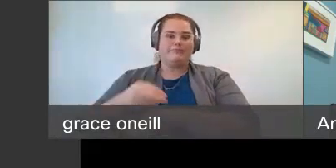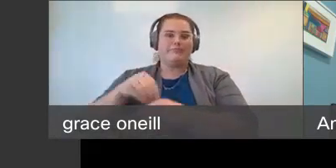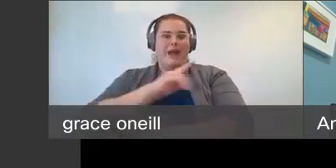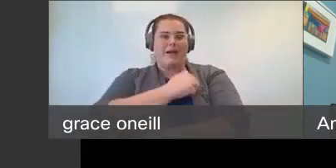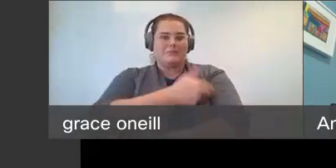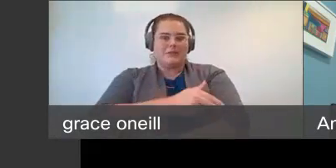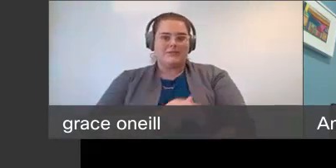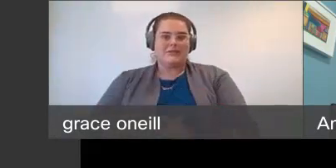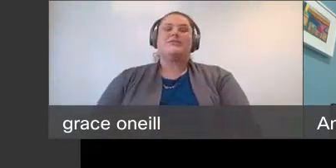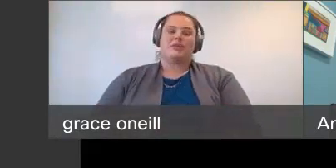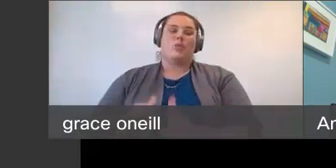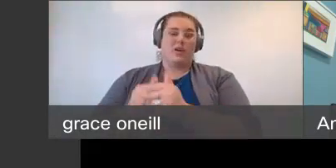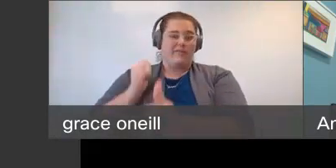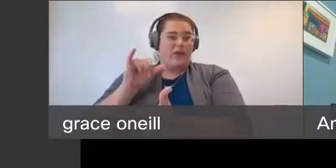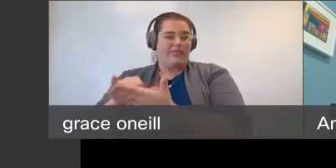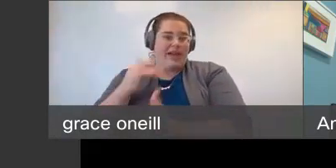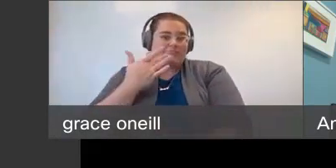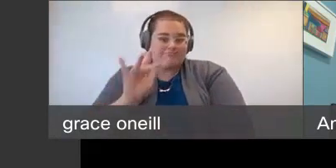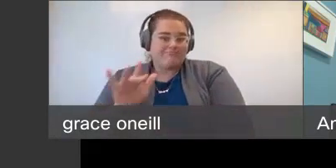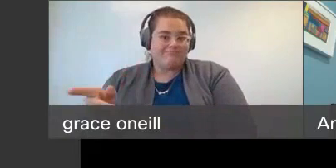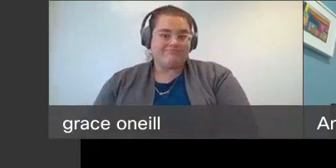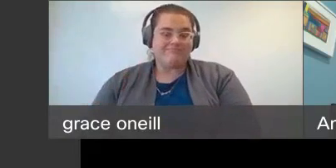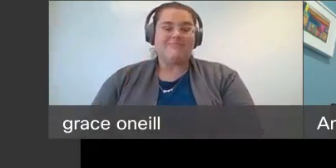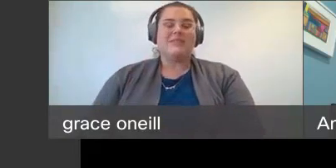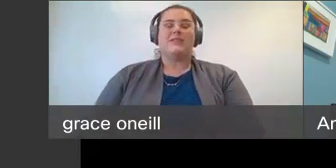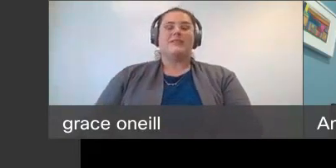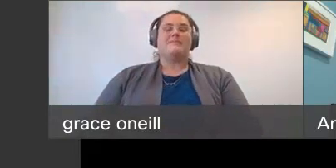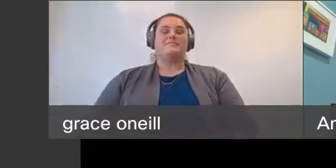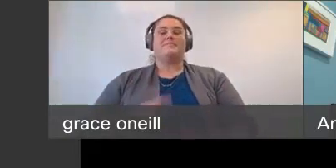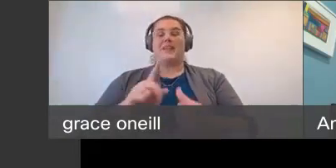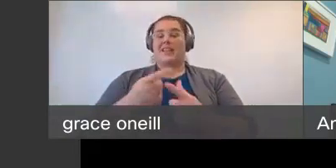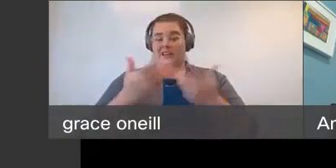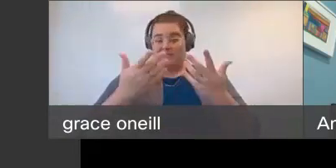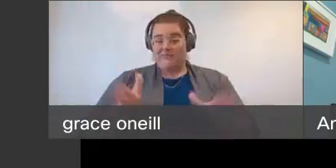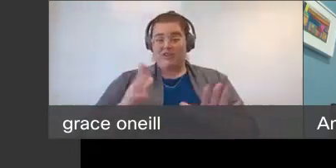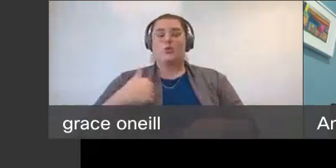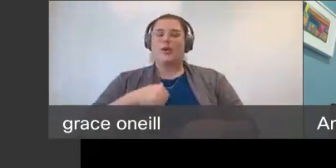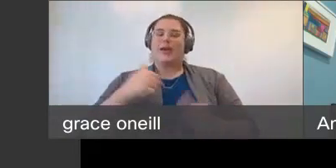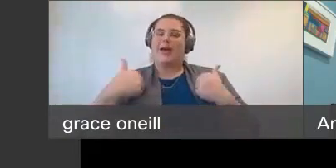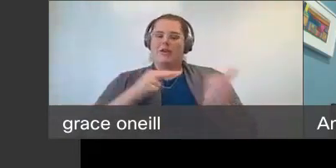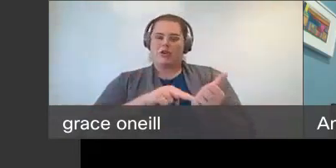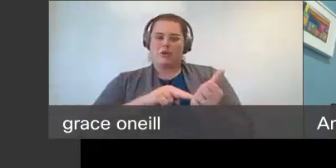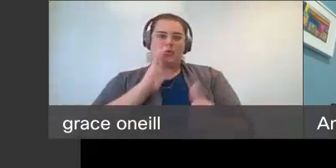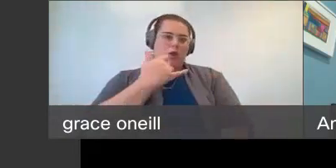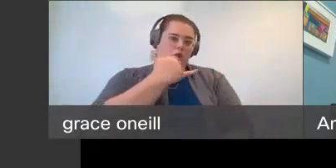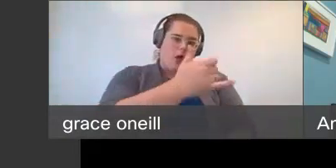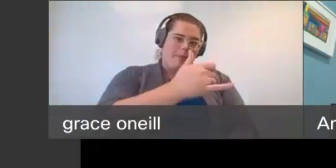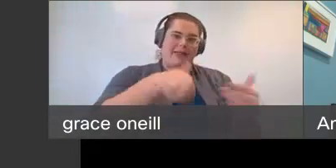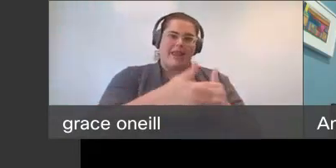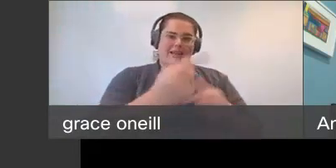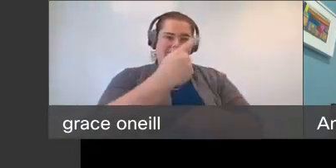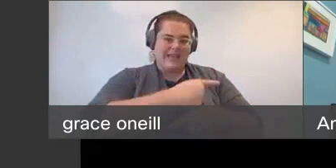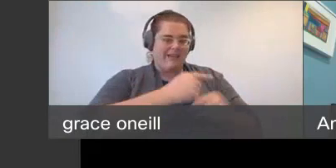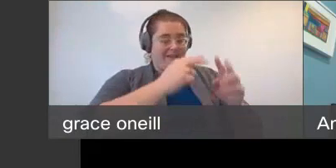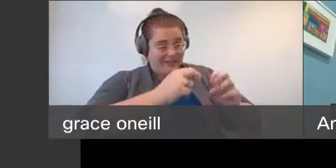can, like I mentioned, we notify the primary care physician, but we have a nurse that we employ that can call back the next day and reassess the individual